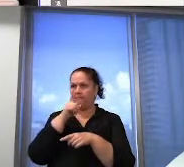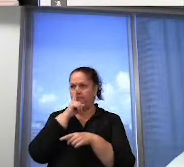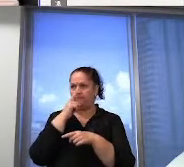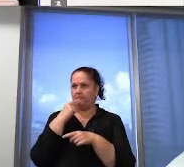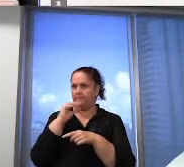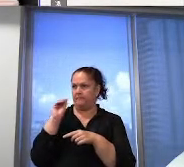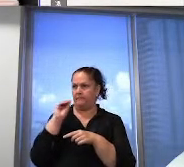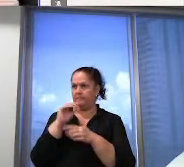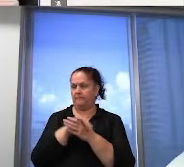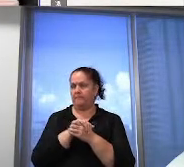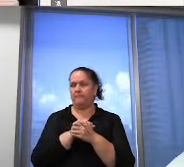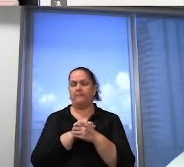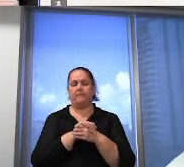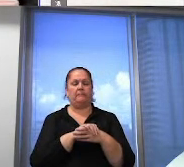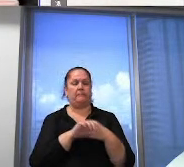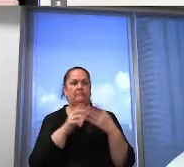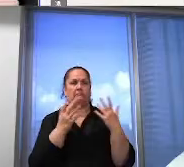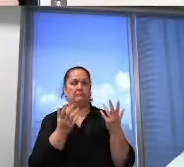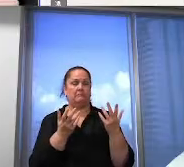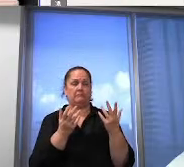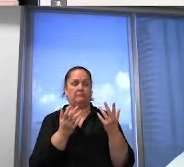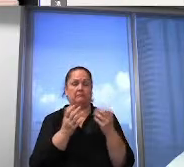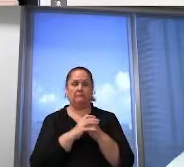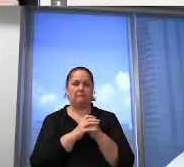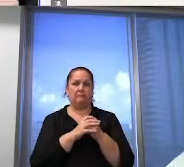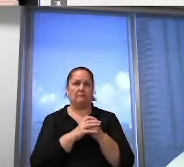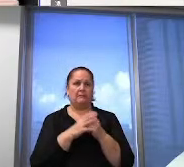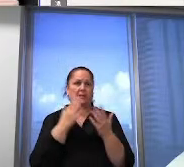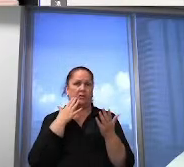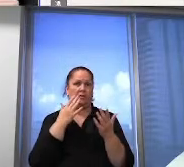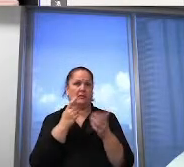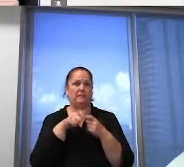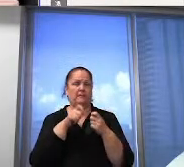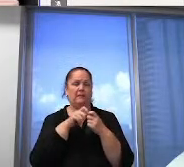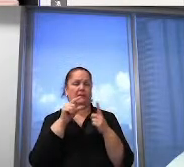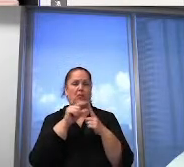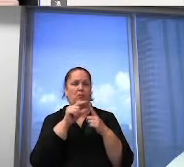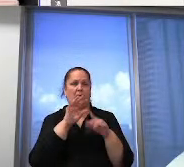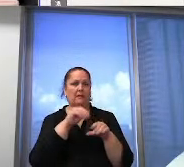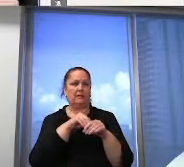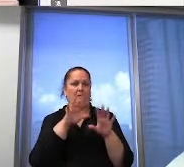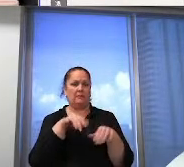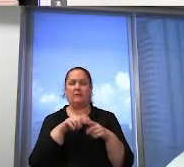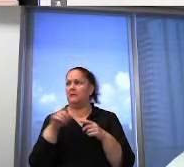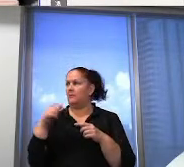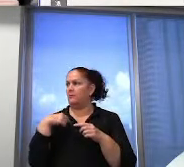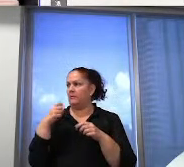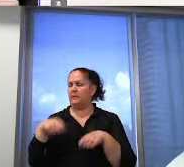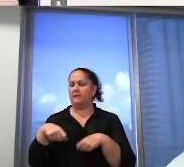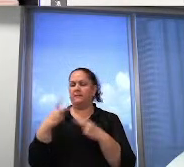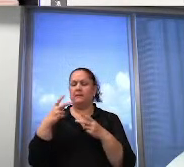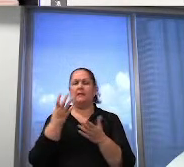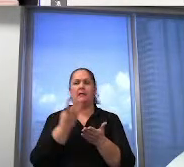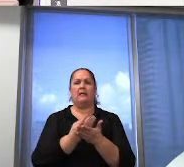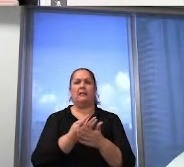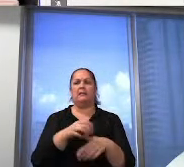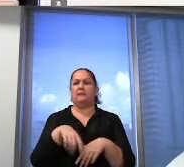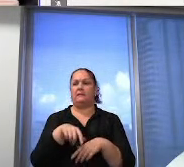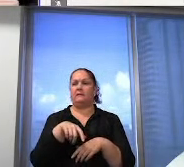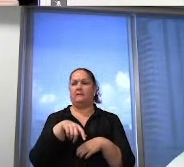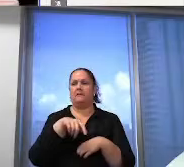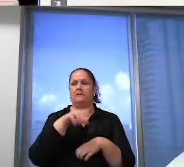your program brief, do you? I can't speak to specific words that were put in there, no. Okay, well, let's pull up Luma